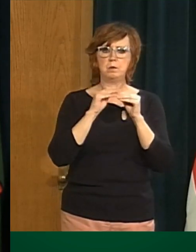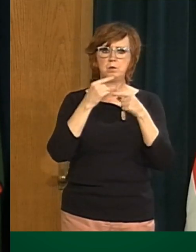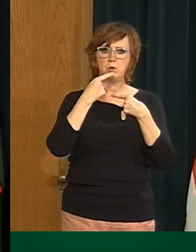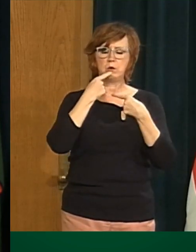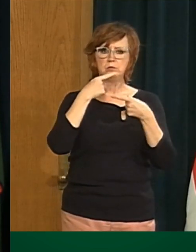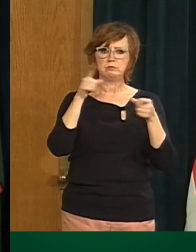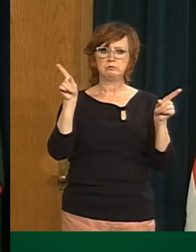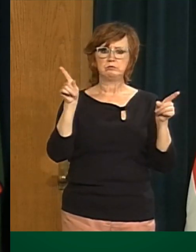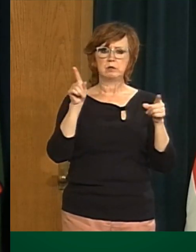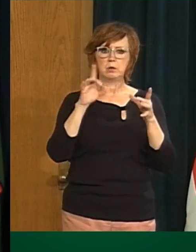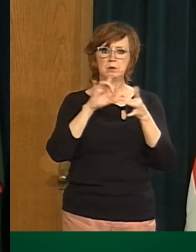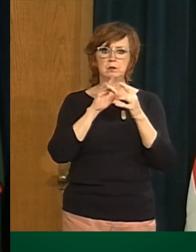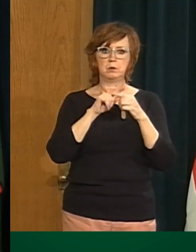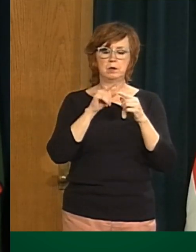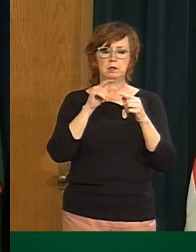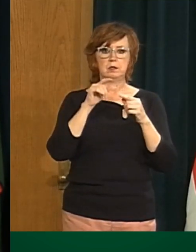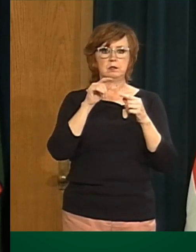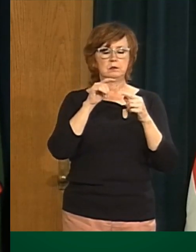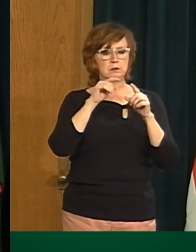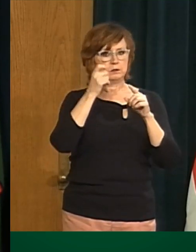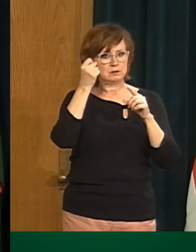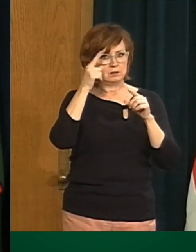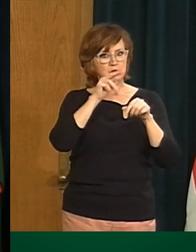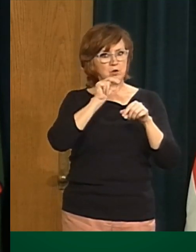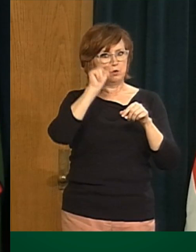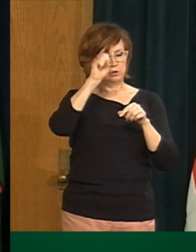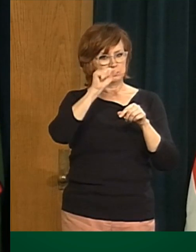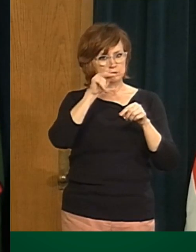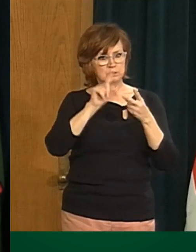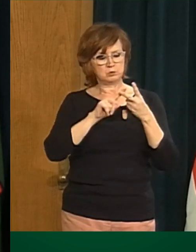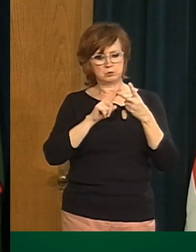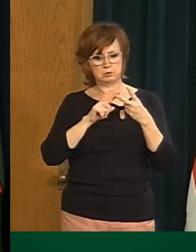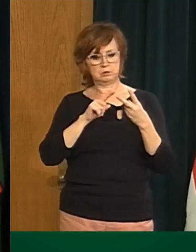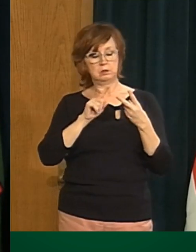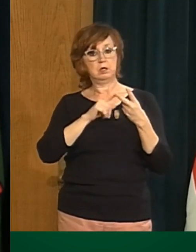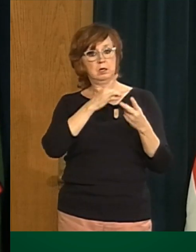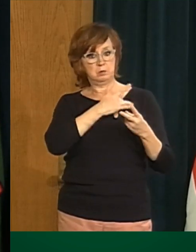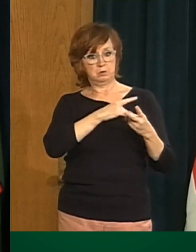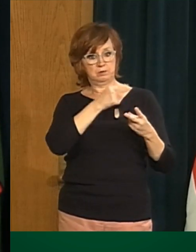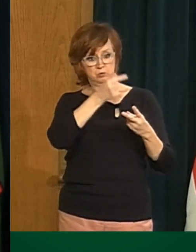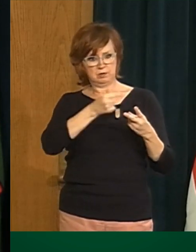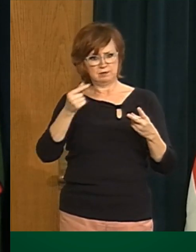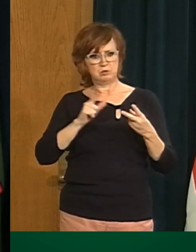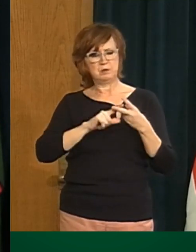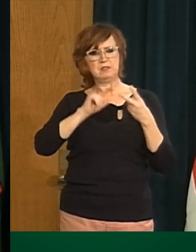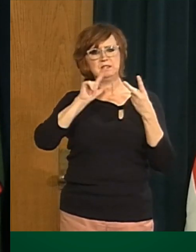increased presence over the next number of days of the provincial government conservation officers, as well as